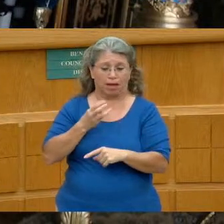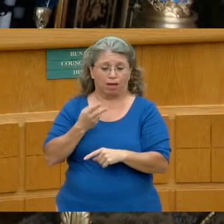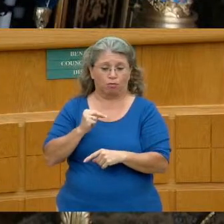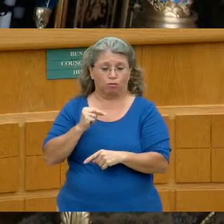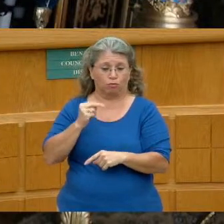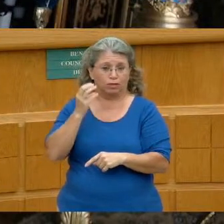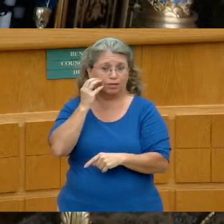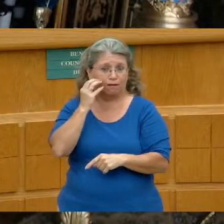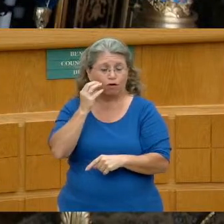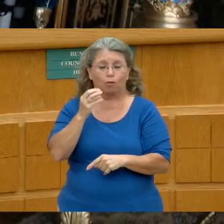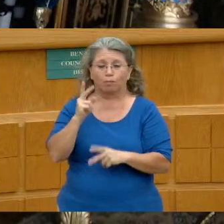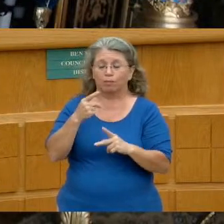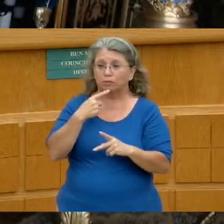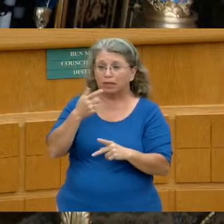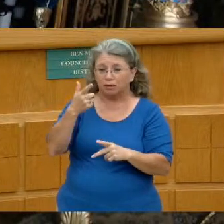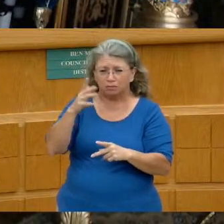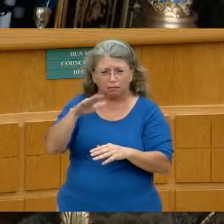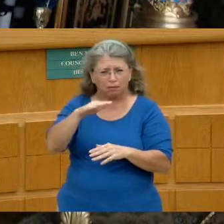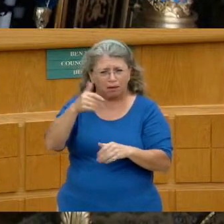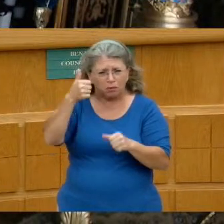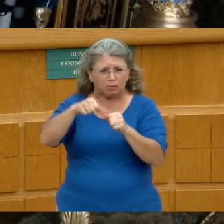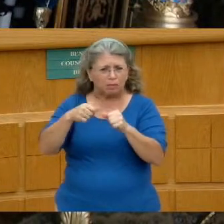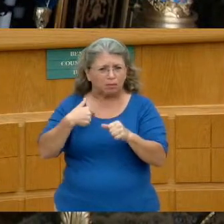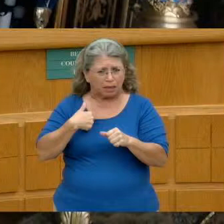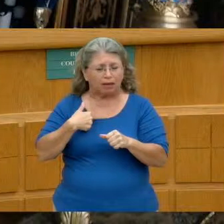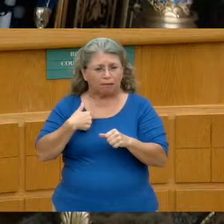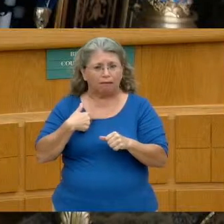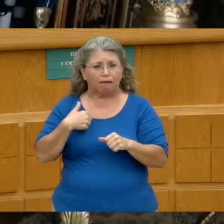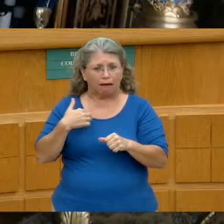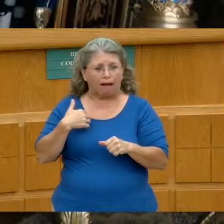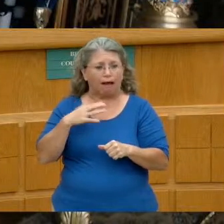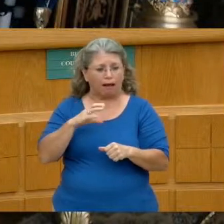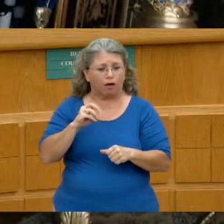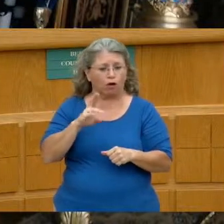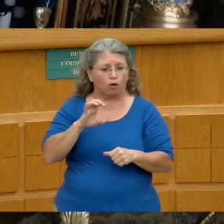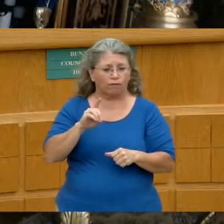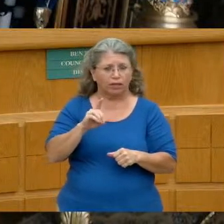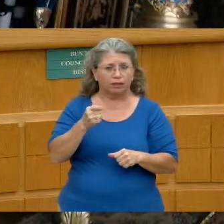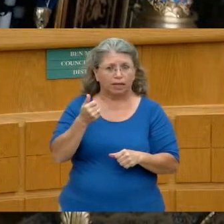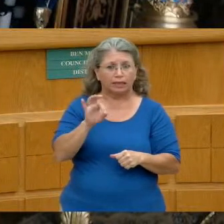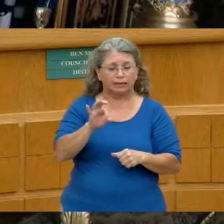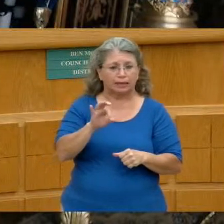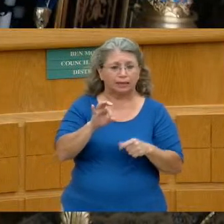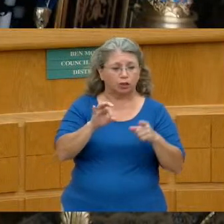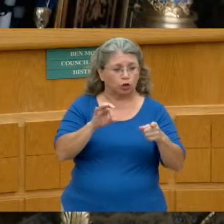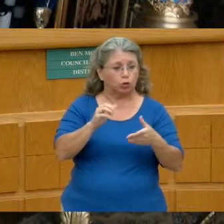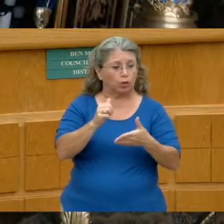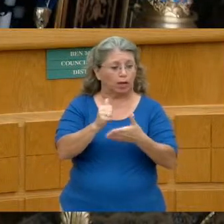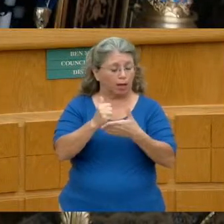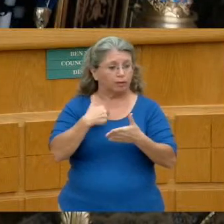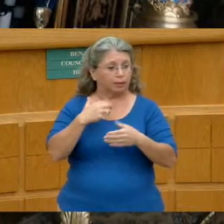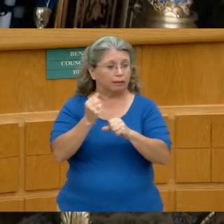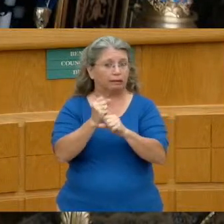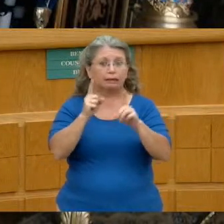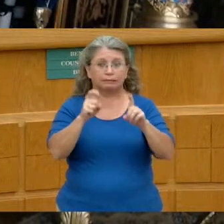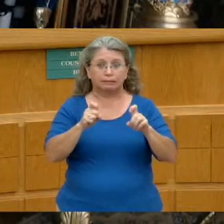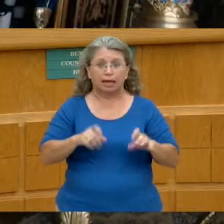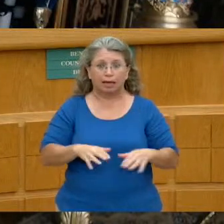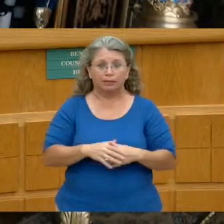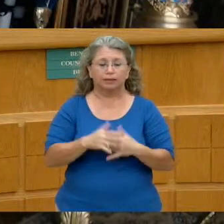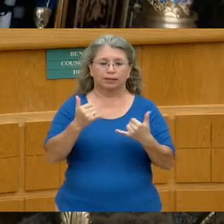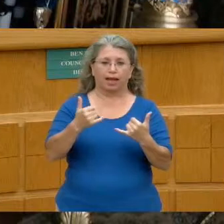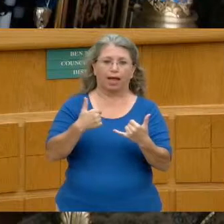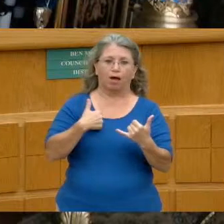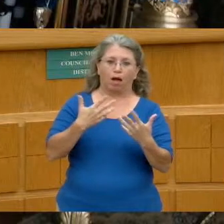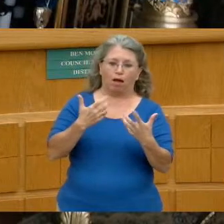me, Judge? I was COVID-19 positive and you helped me get tested and I now want to